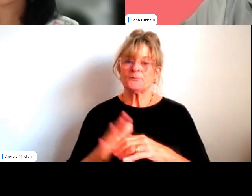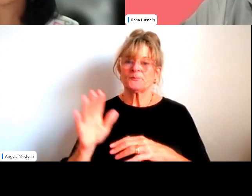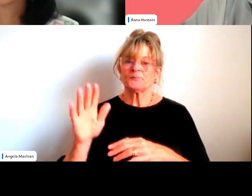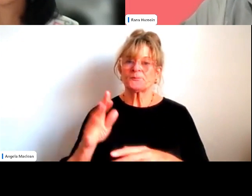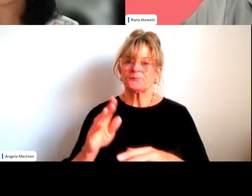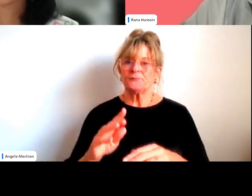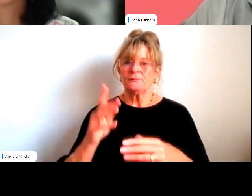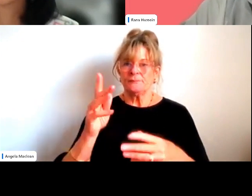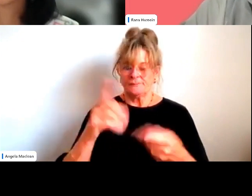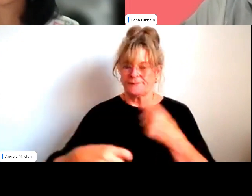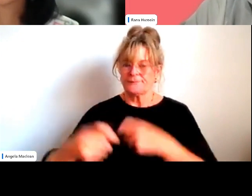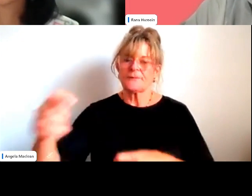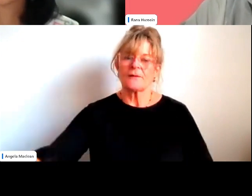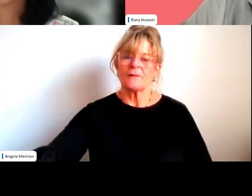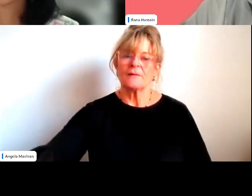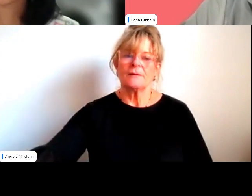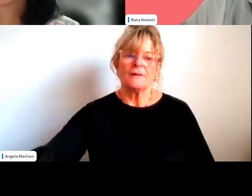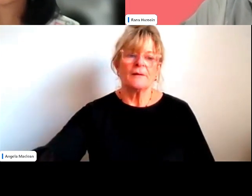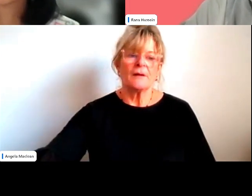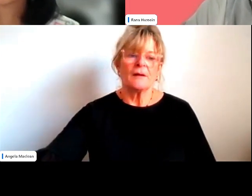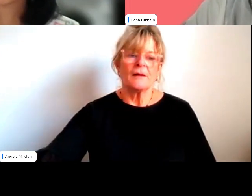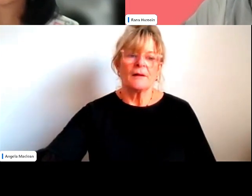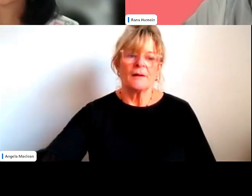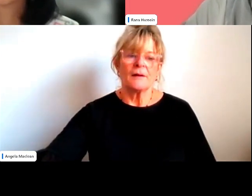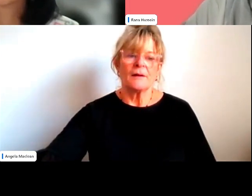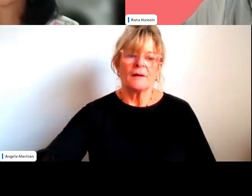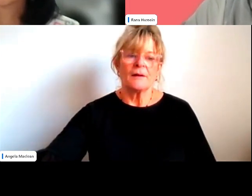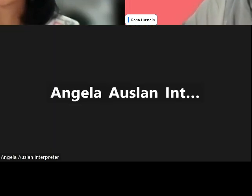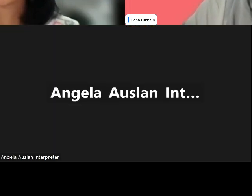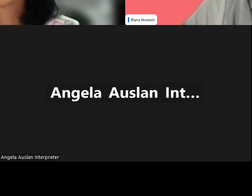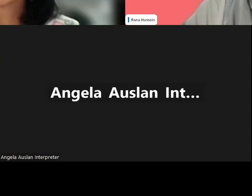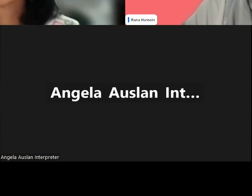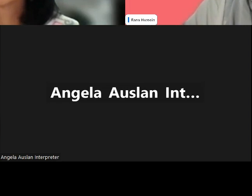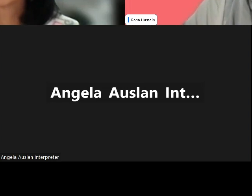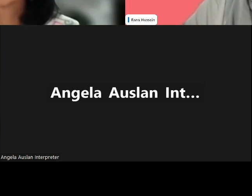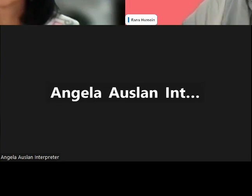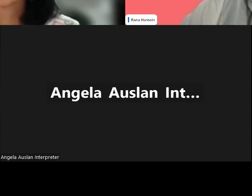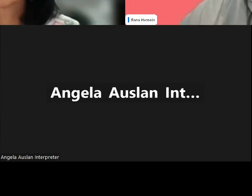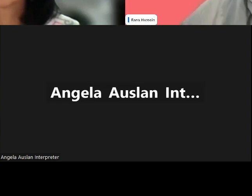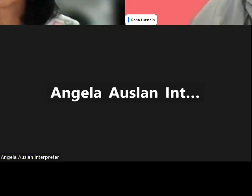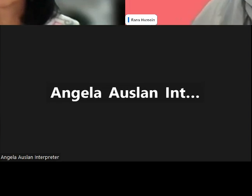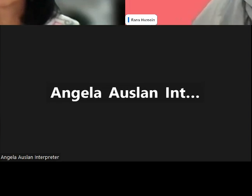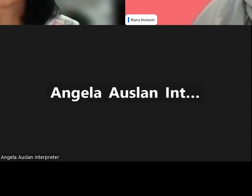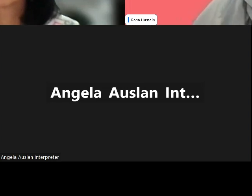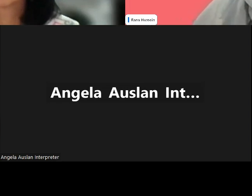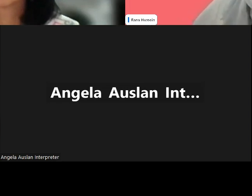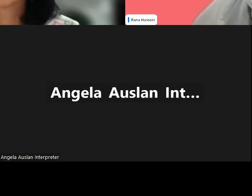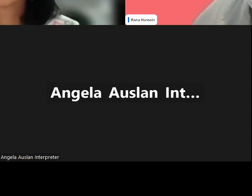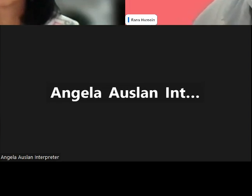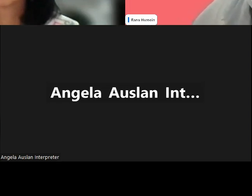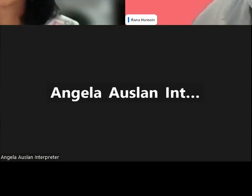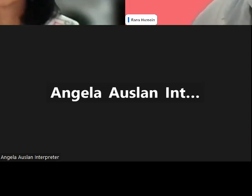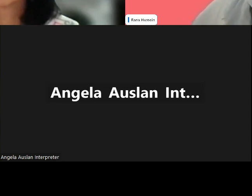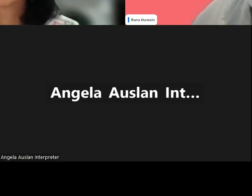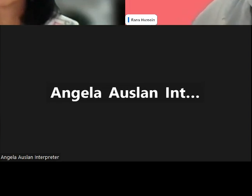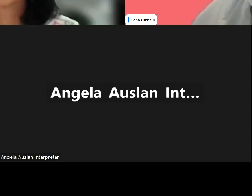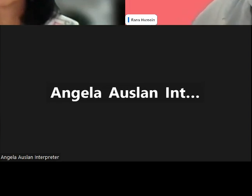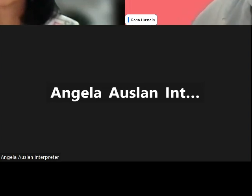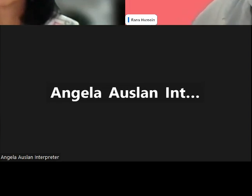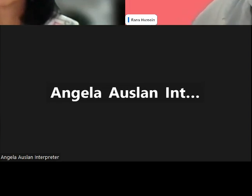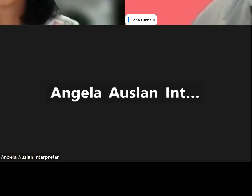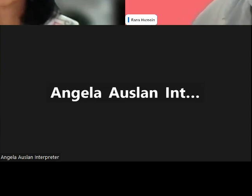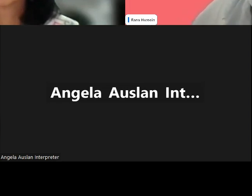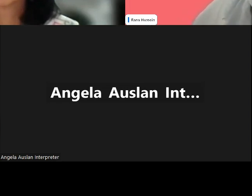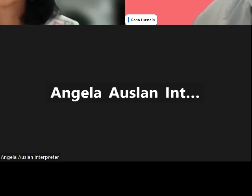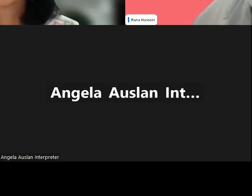and power structures as well, and how much privilege I hold, you know, um, empower comparatively to some of my, um, other brothers and